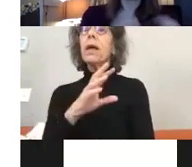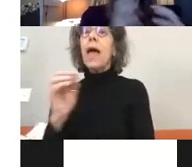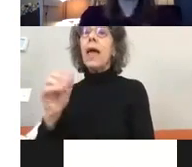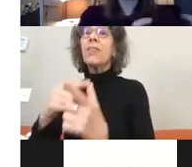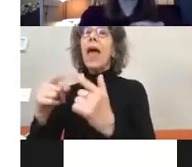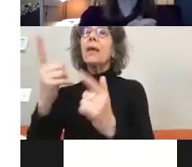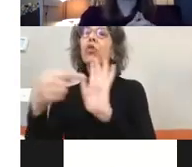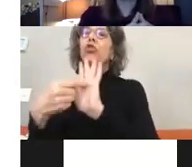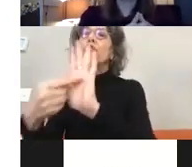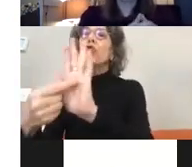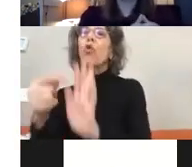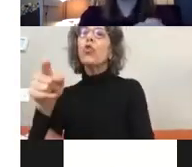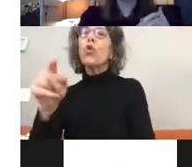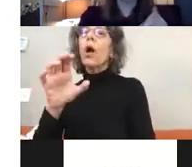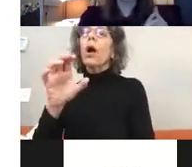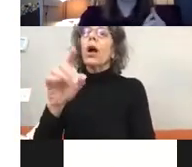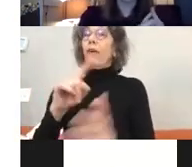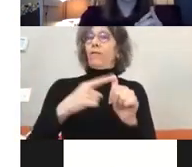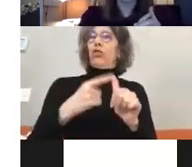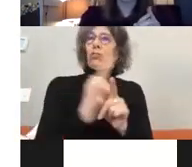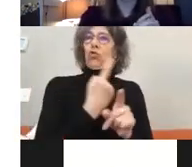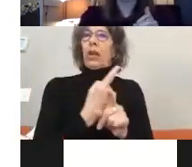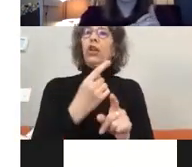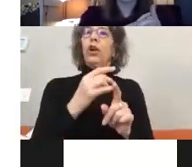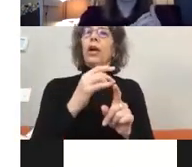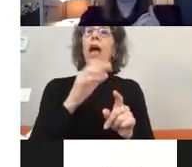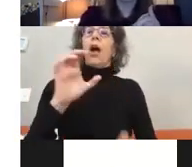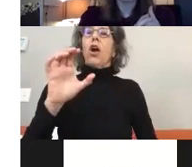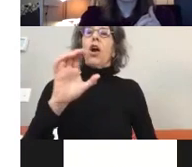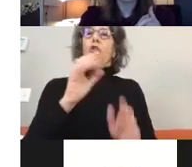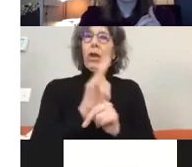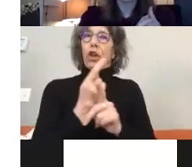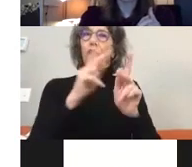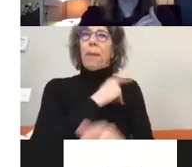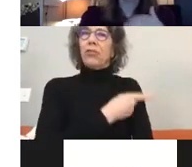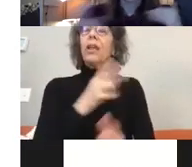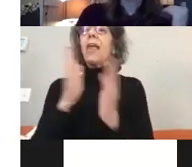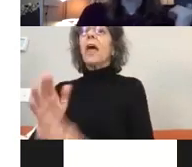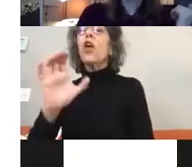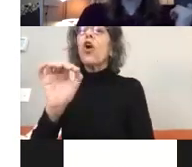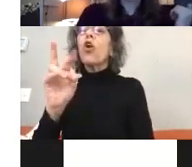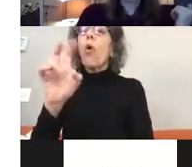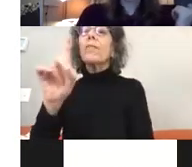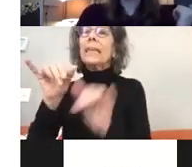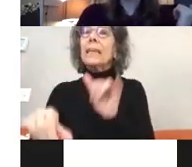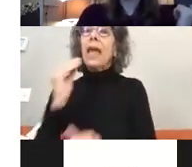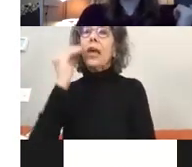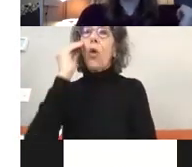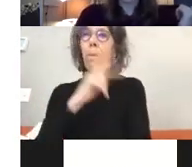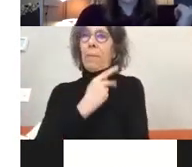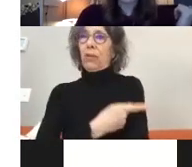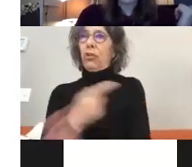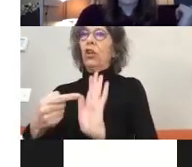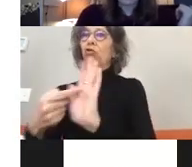on the COVID patient, the COVID positive patient, and show you a bit of her results as well. So maybe we